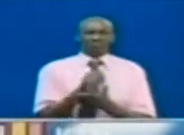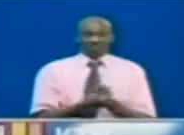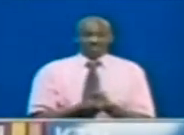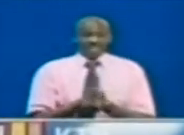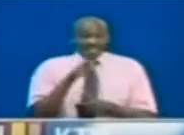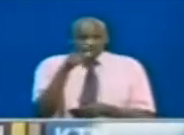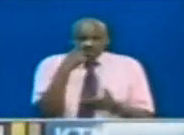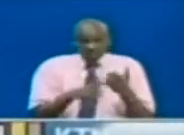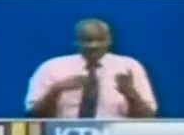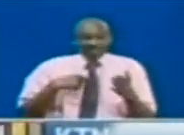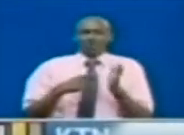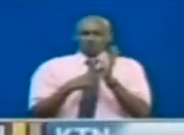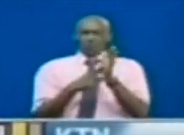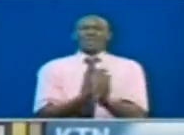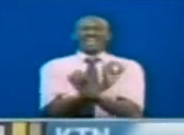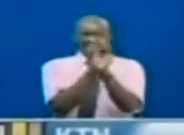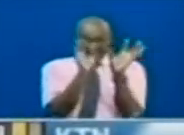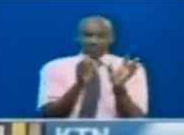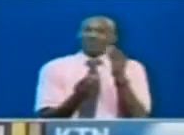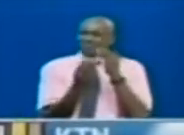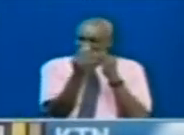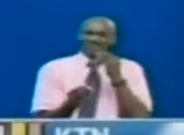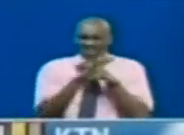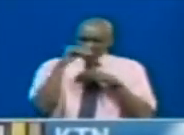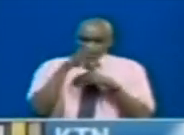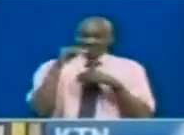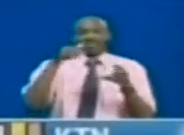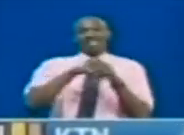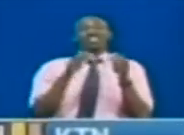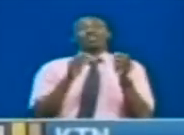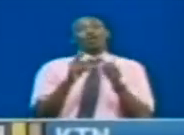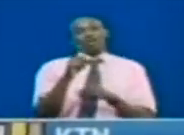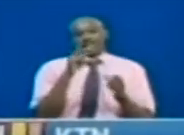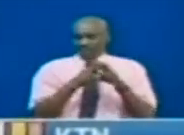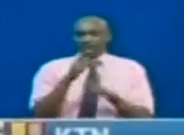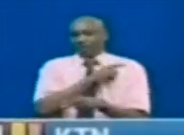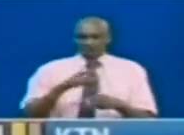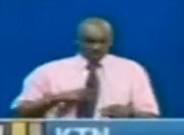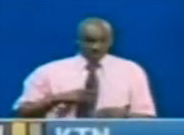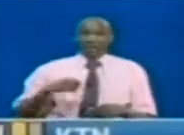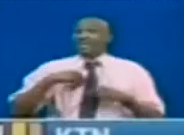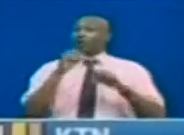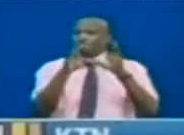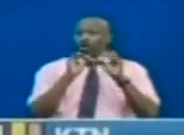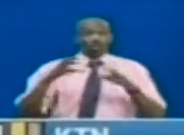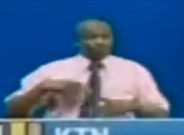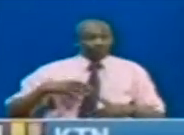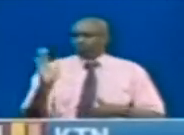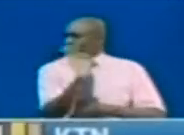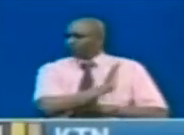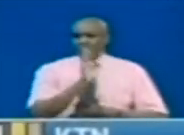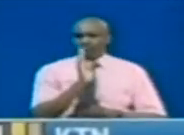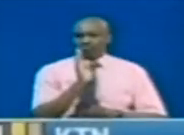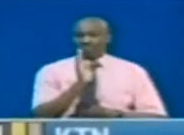to the damning exposure of a man stealing in the name of the Lord. Nobody has ever been coached because of their false